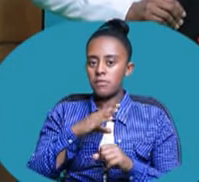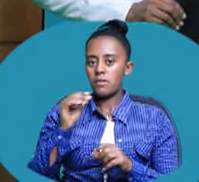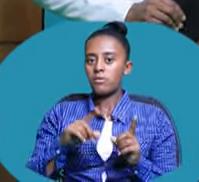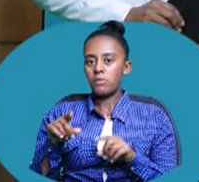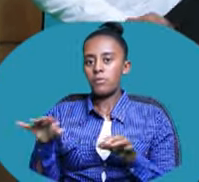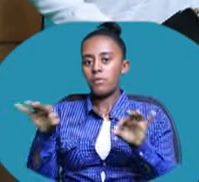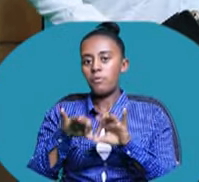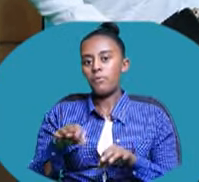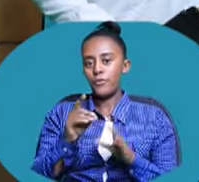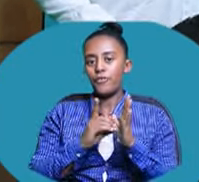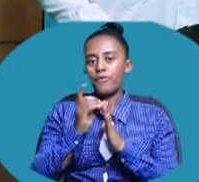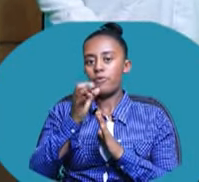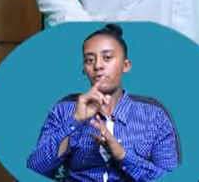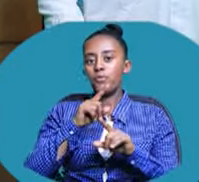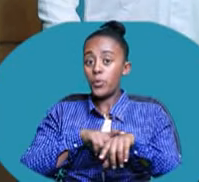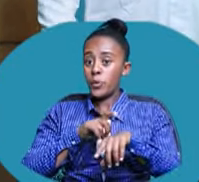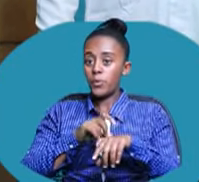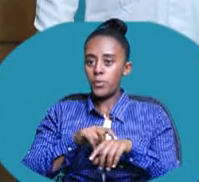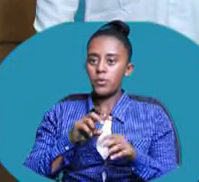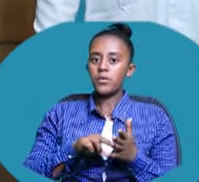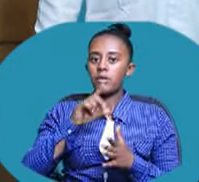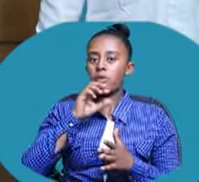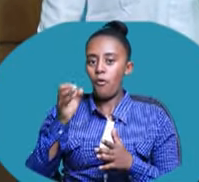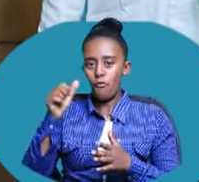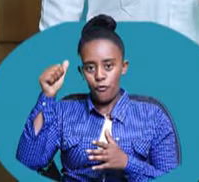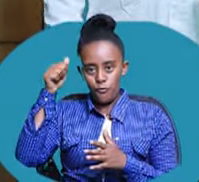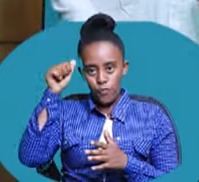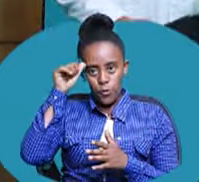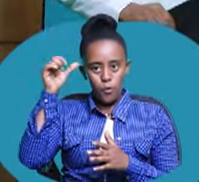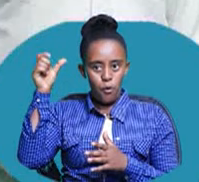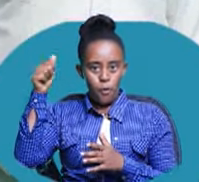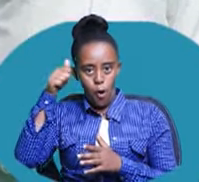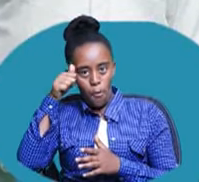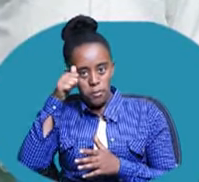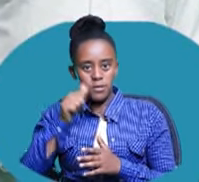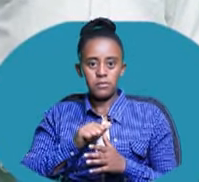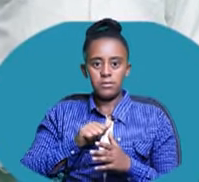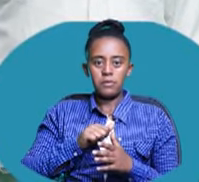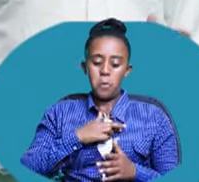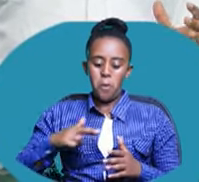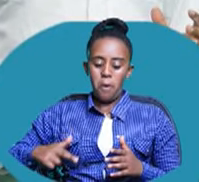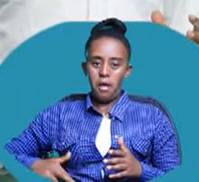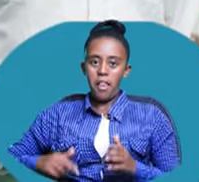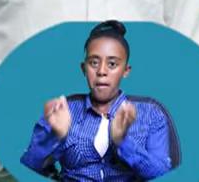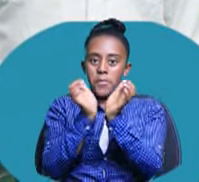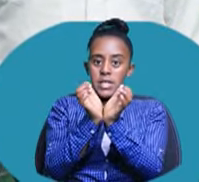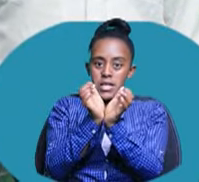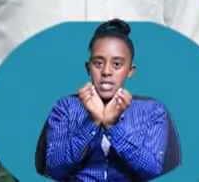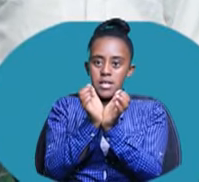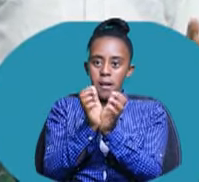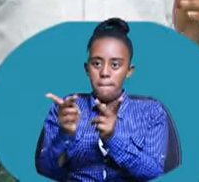and the important development during the reign of Yakunu Amlak, he built royal prison place at